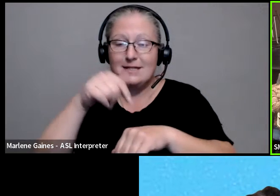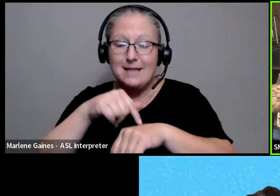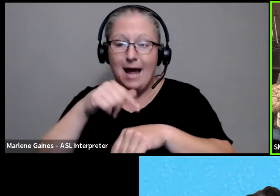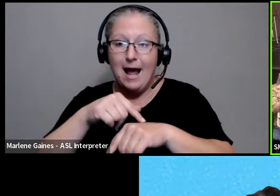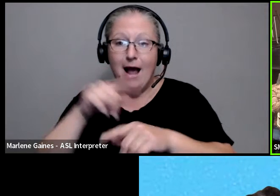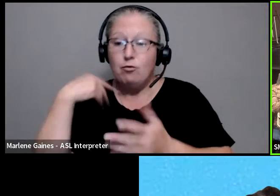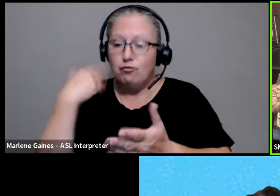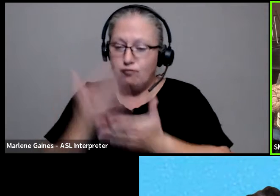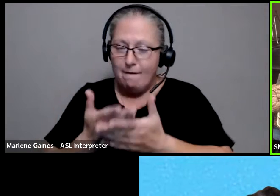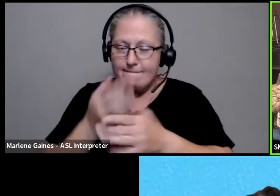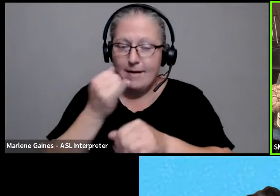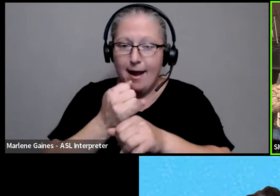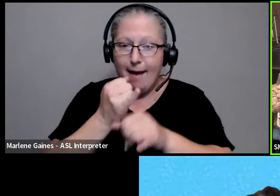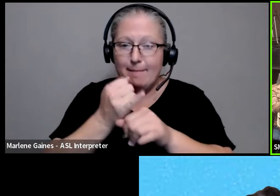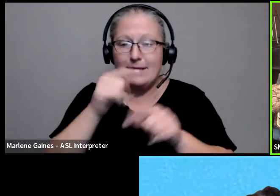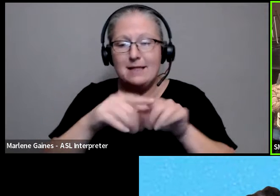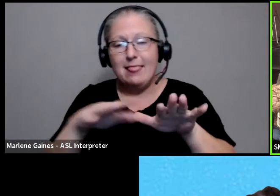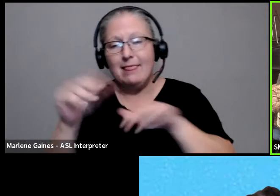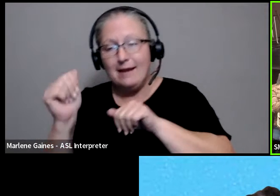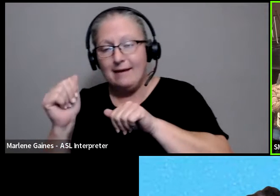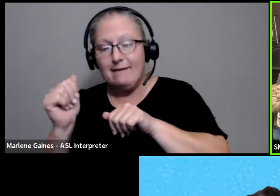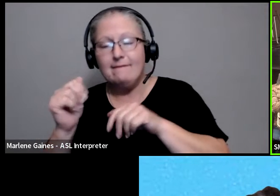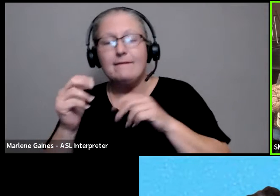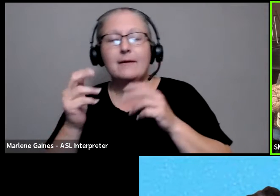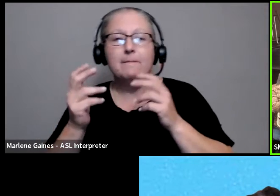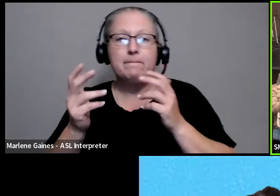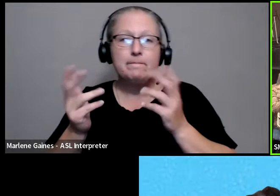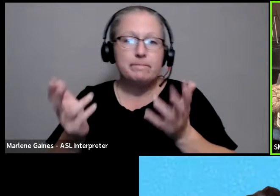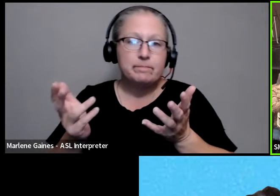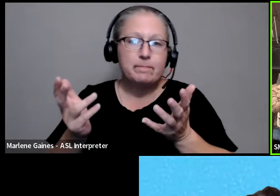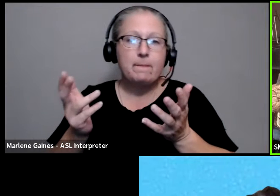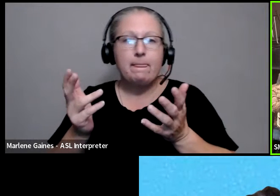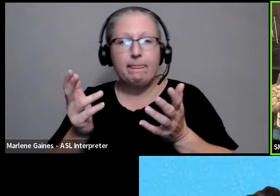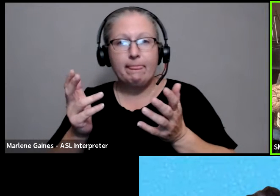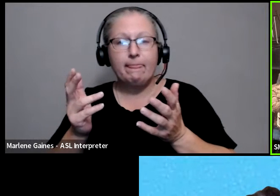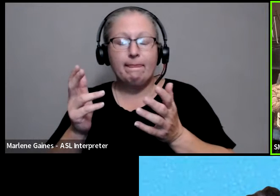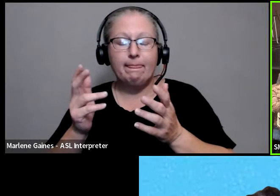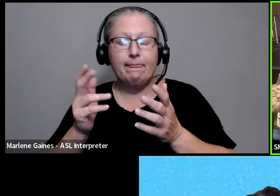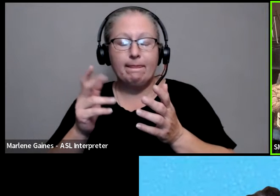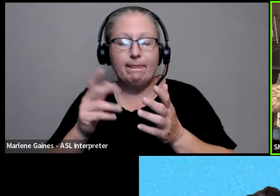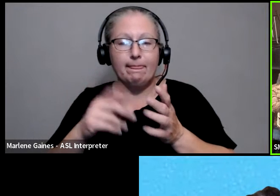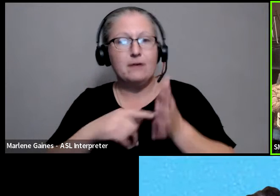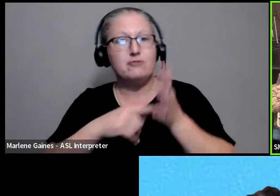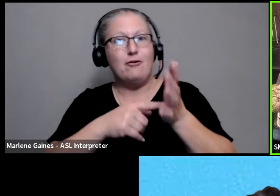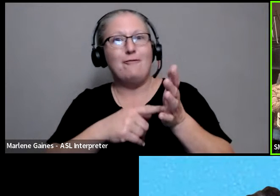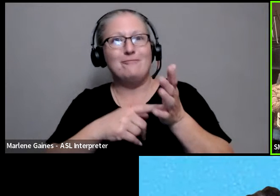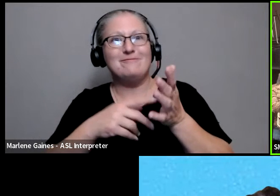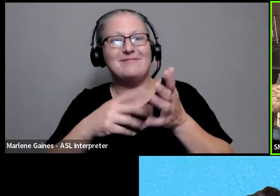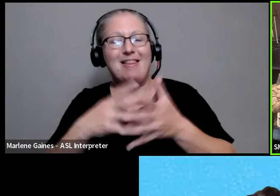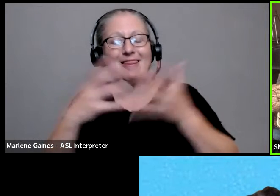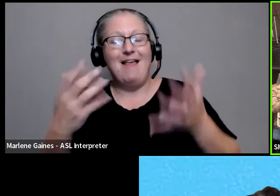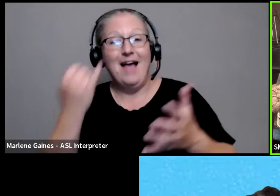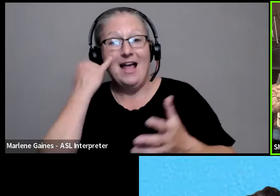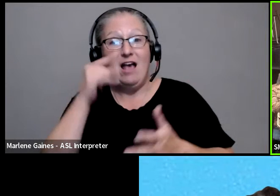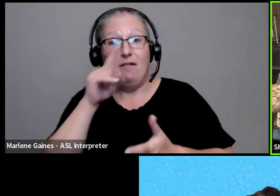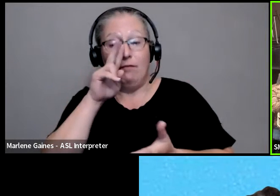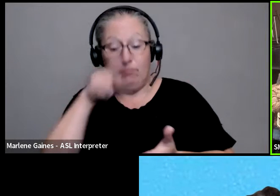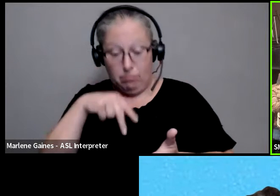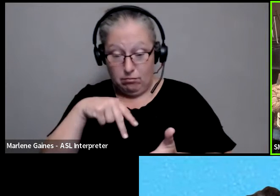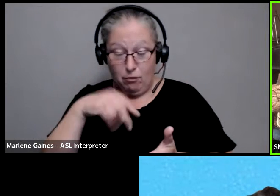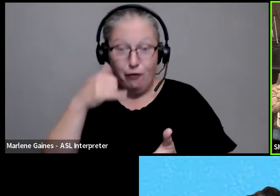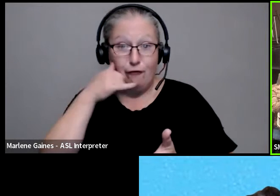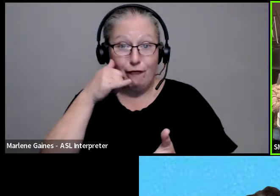get onto campus until they leave, it sticks out a lot. If you were like looking down on your